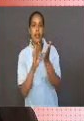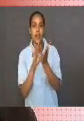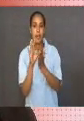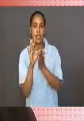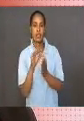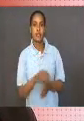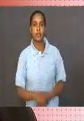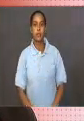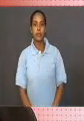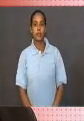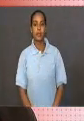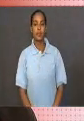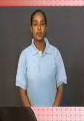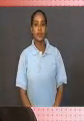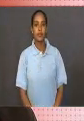number.